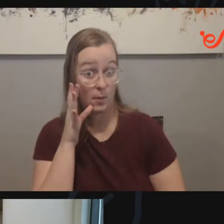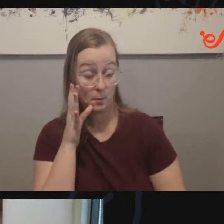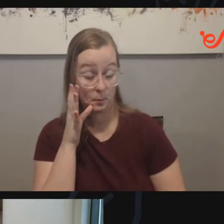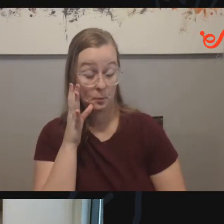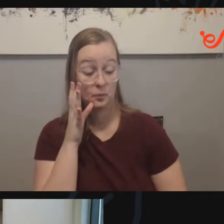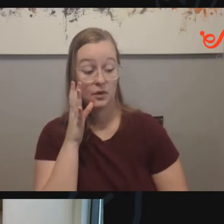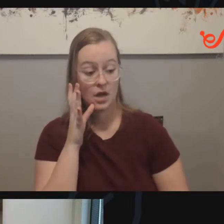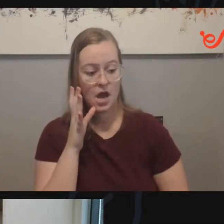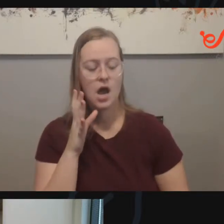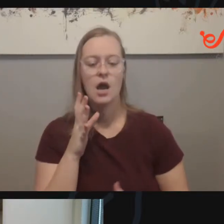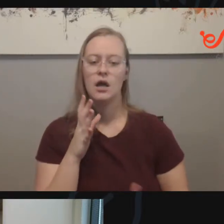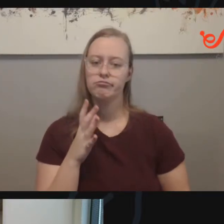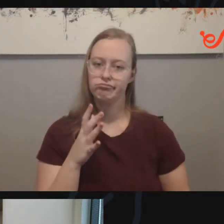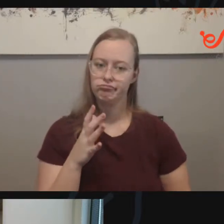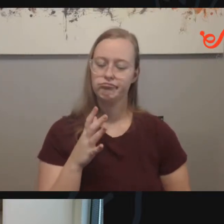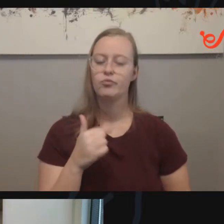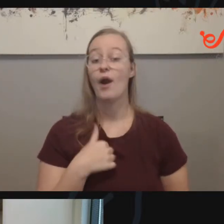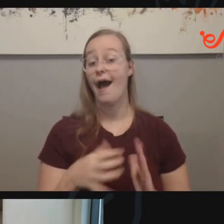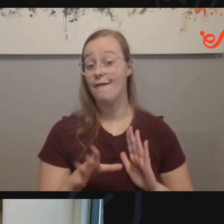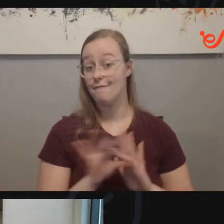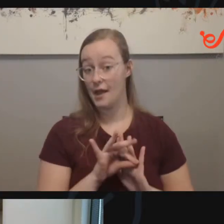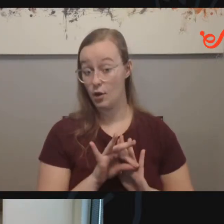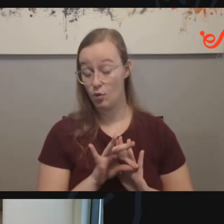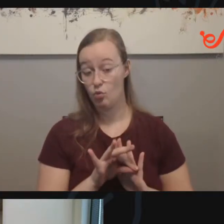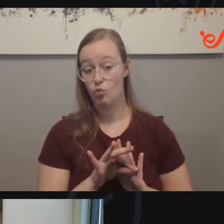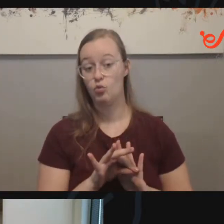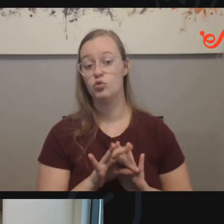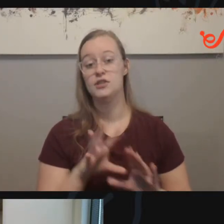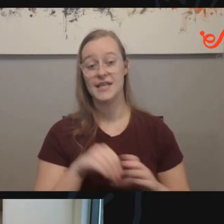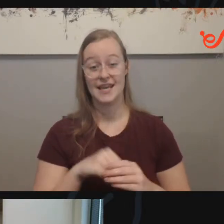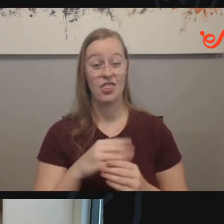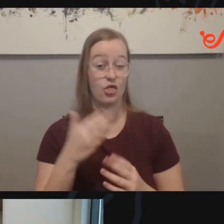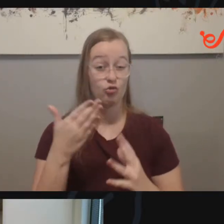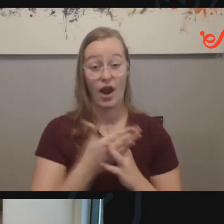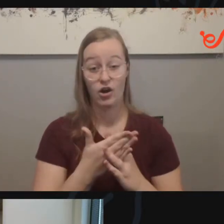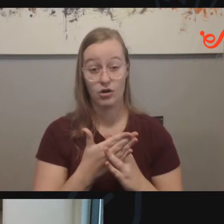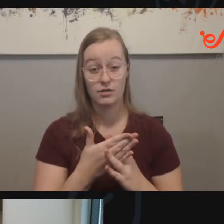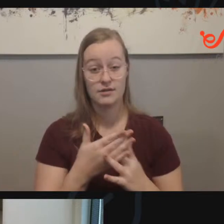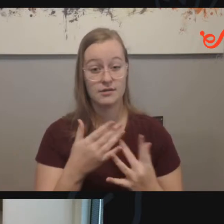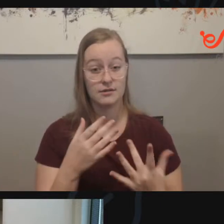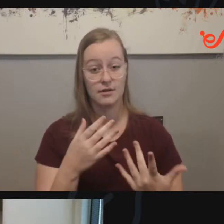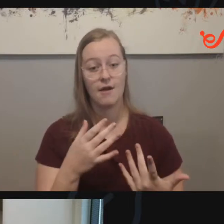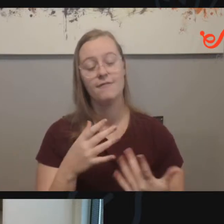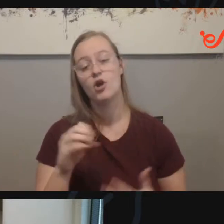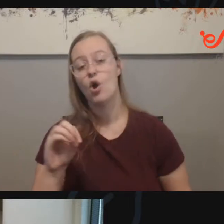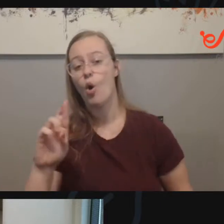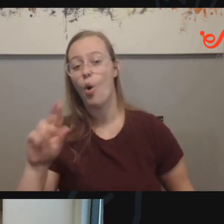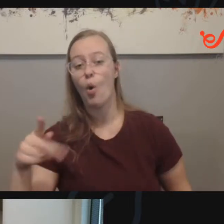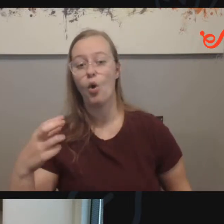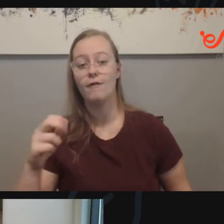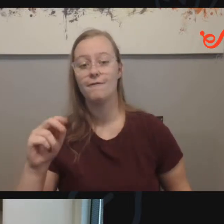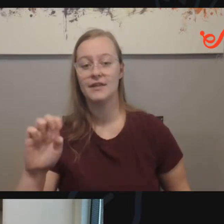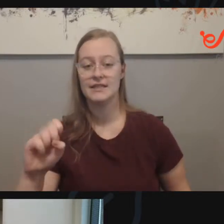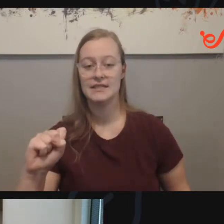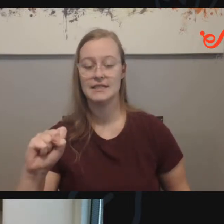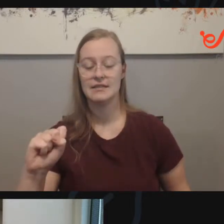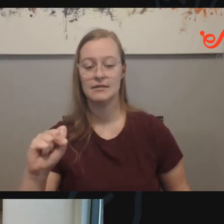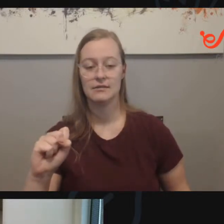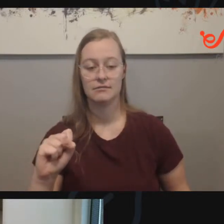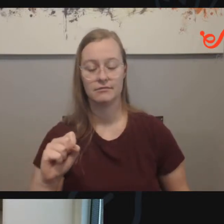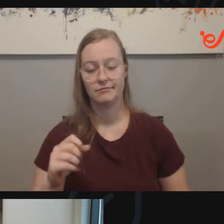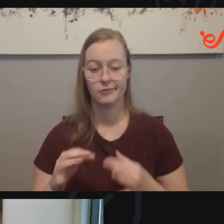one finds in the records of the Orphans' Court